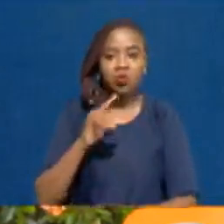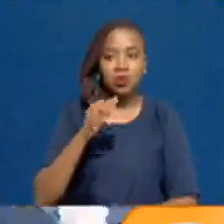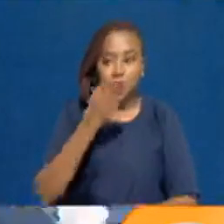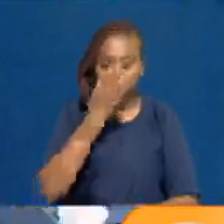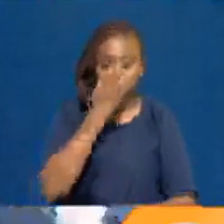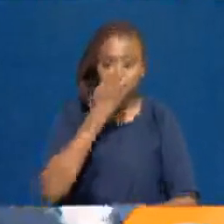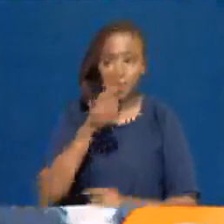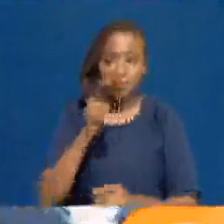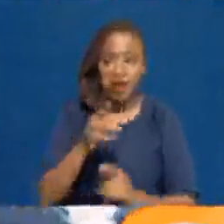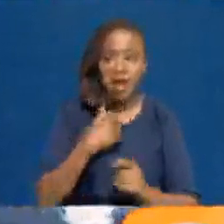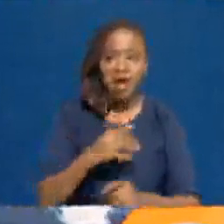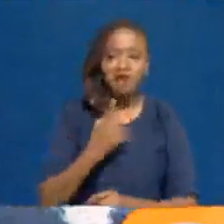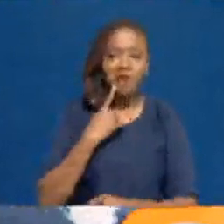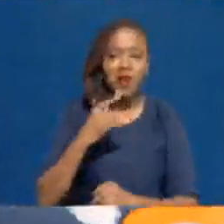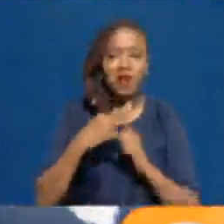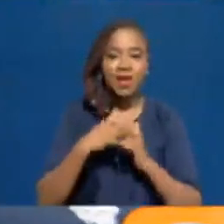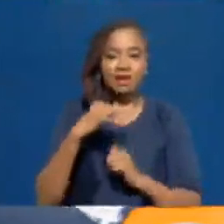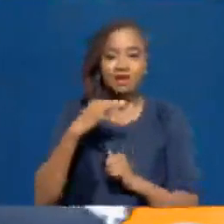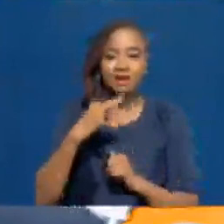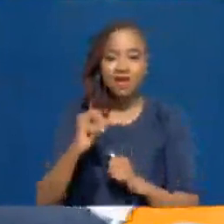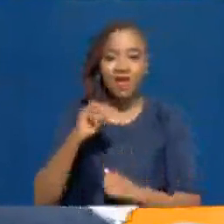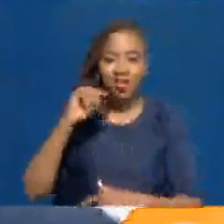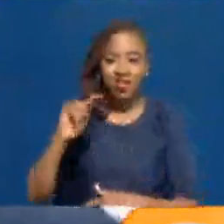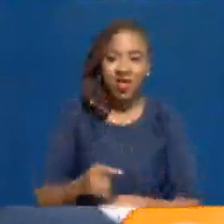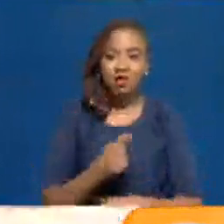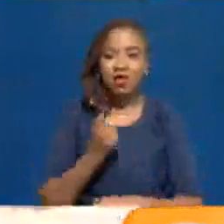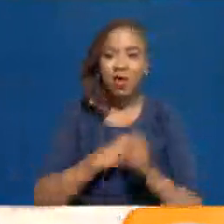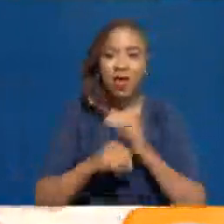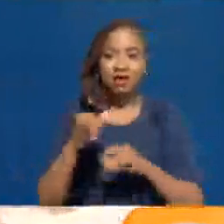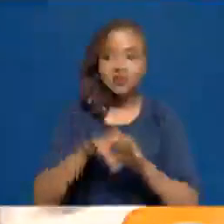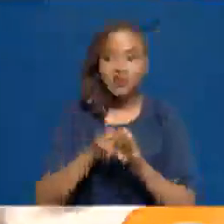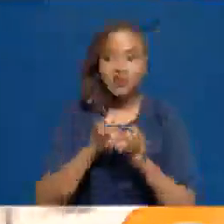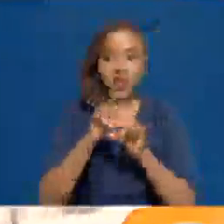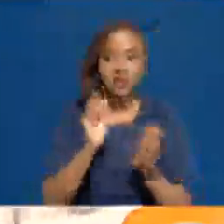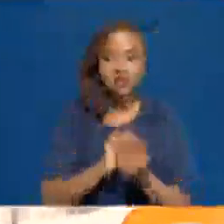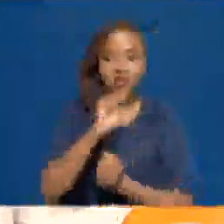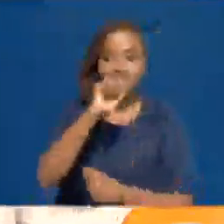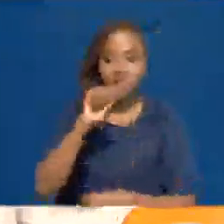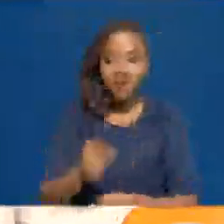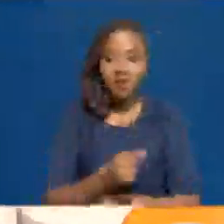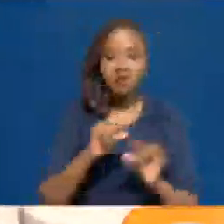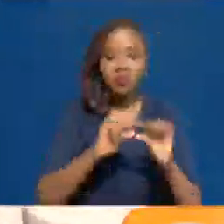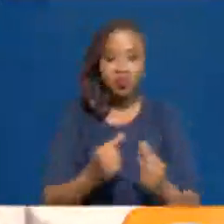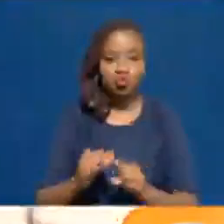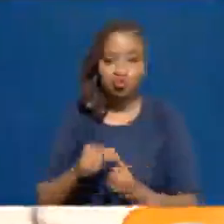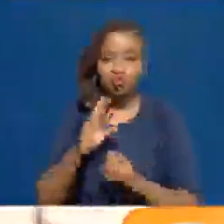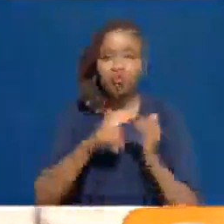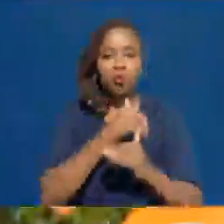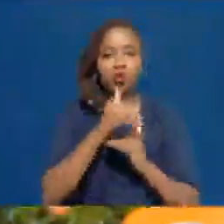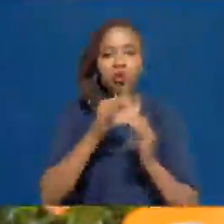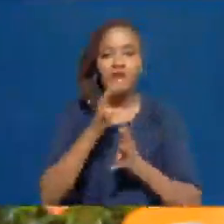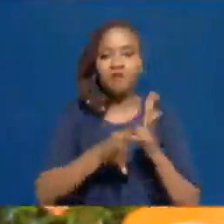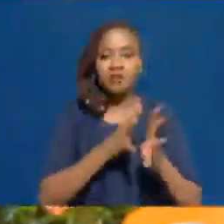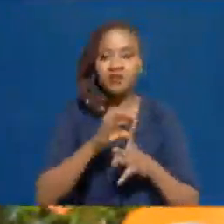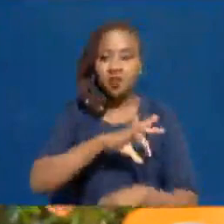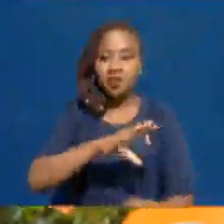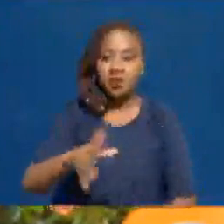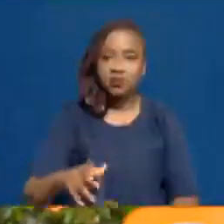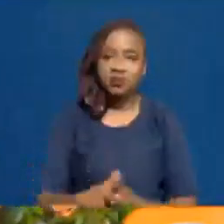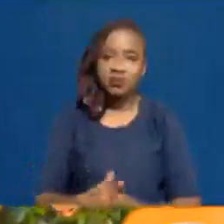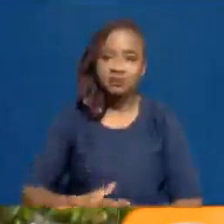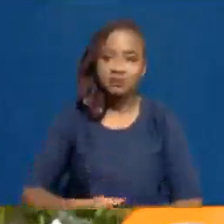and has 180,000 active members and 15,000 groups from 44 counties across the country. I